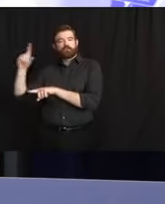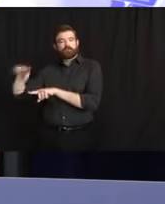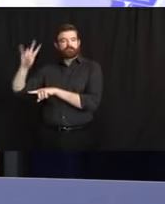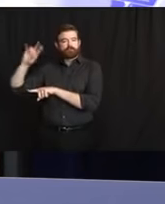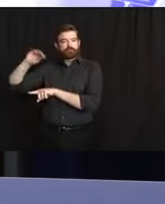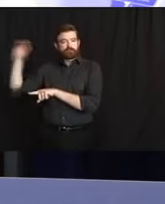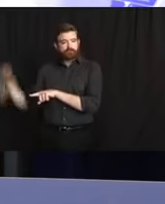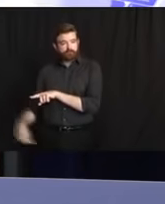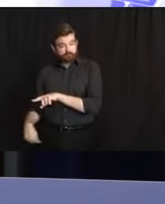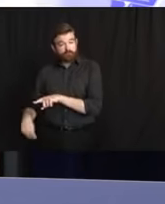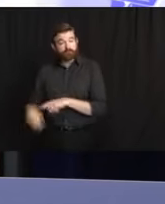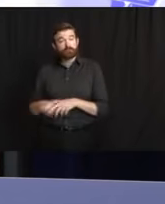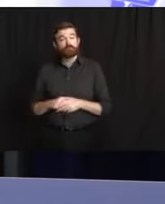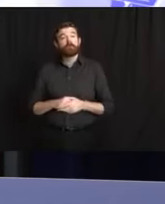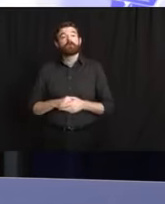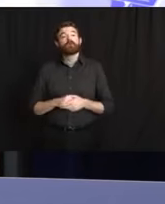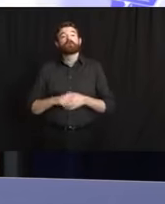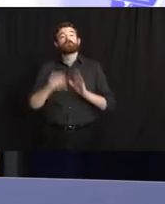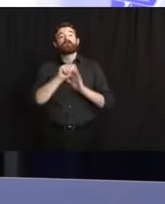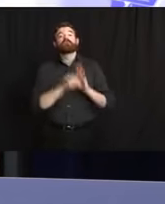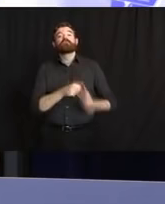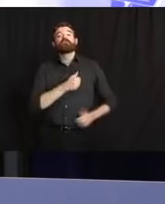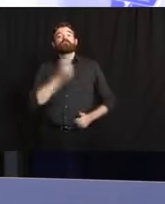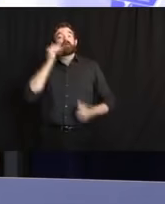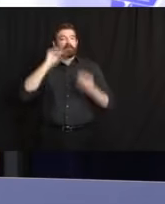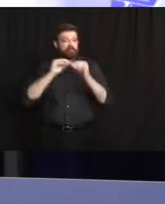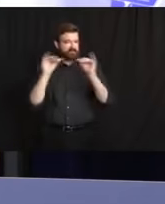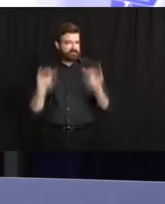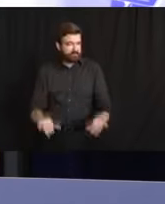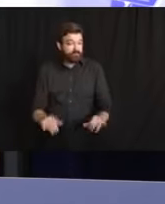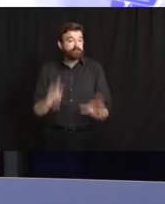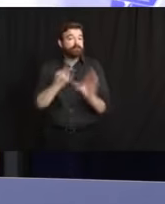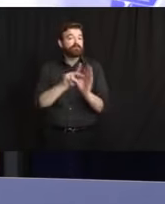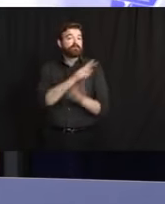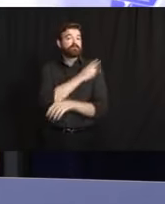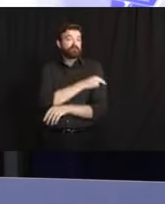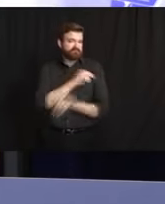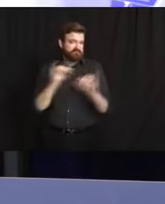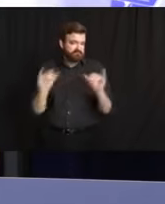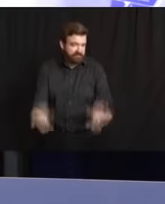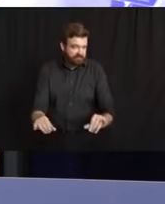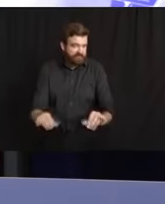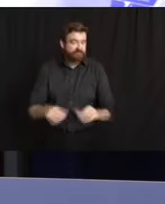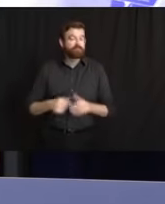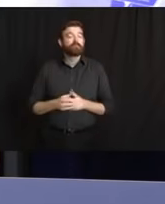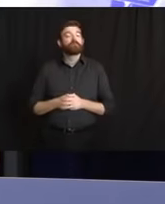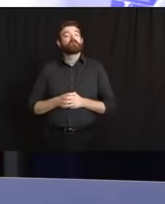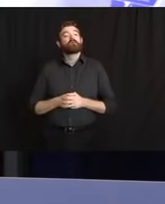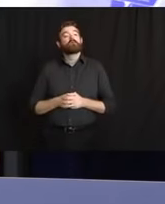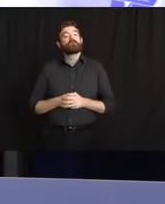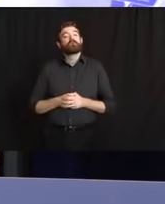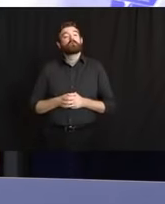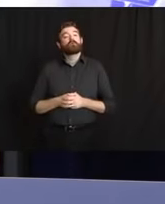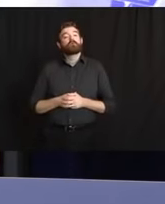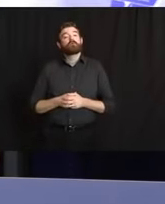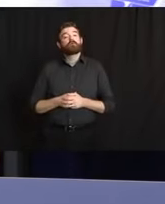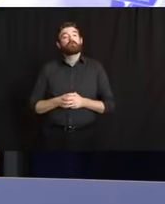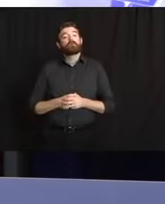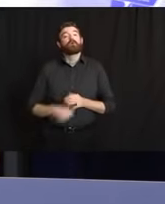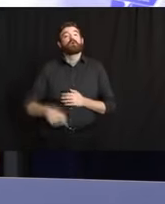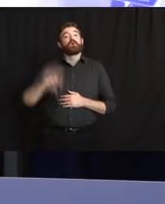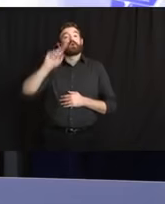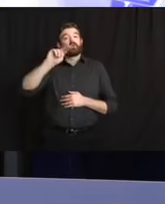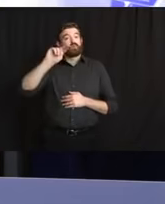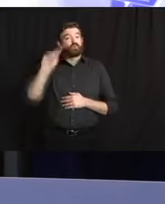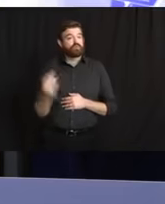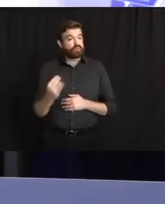numbers remain the same, as do the numbers in our state psychiatric hospitals. In New Jersey, the overall